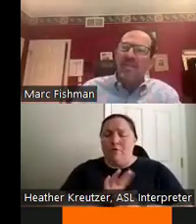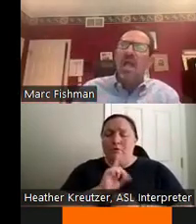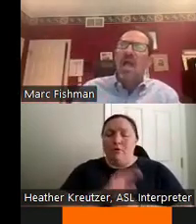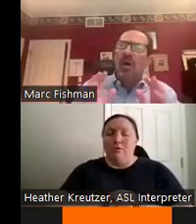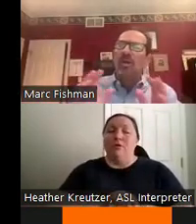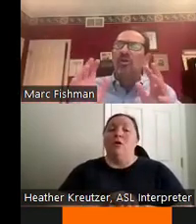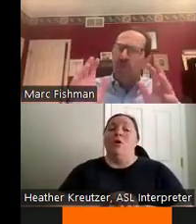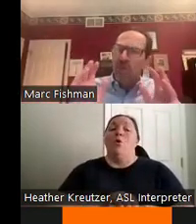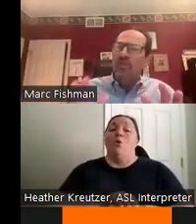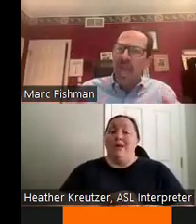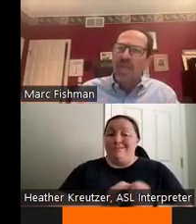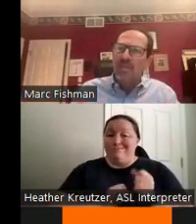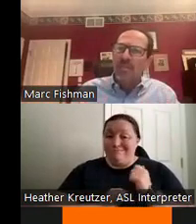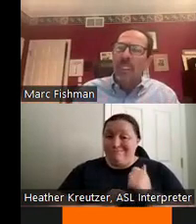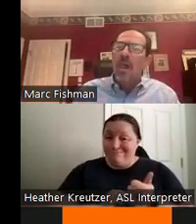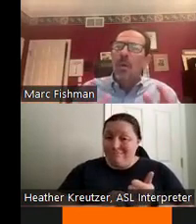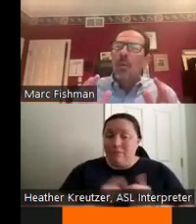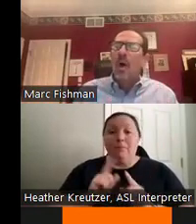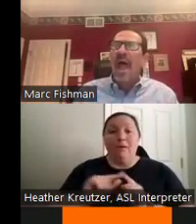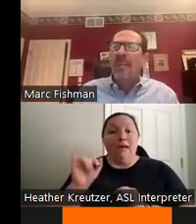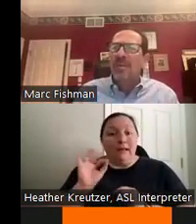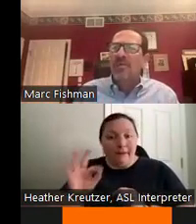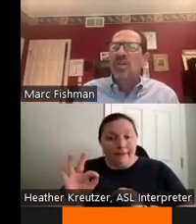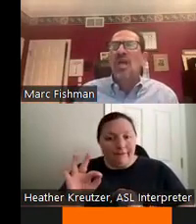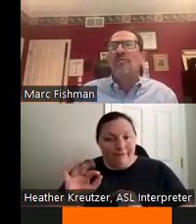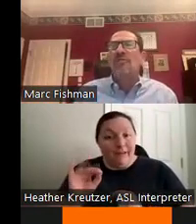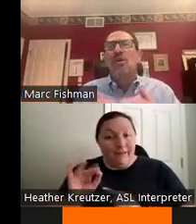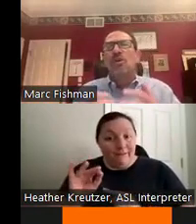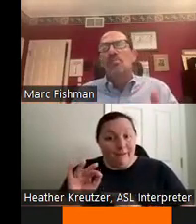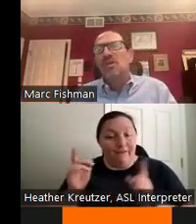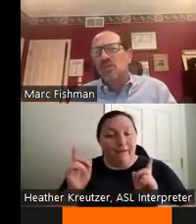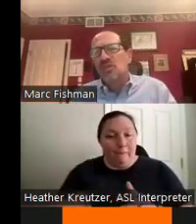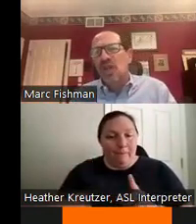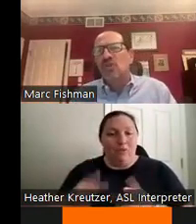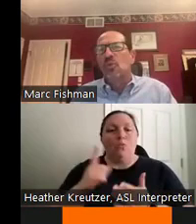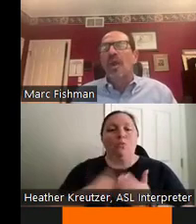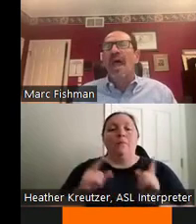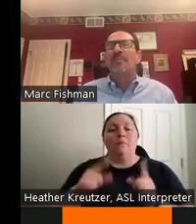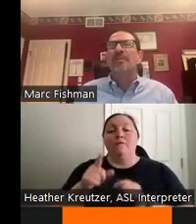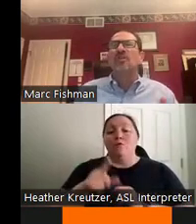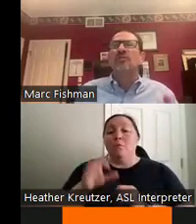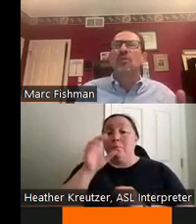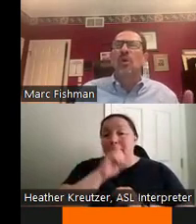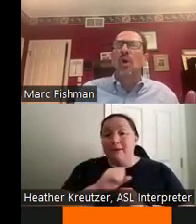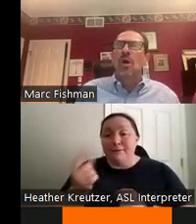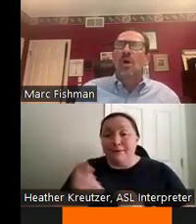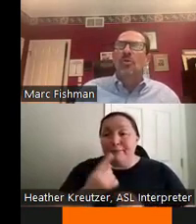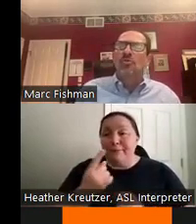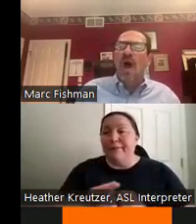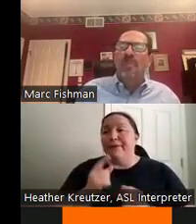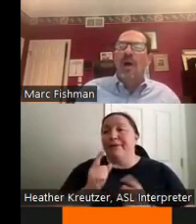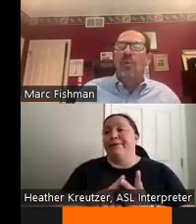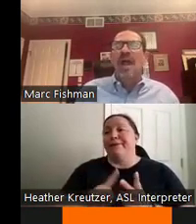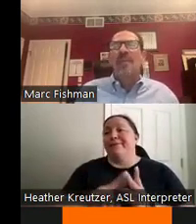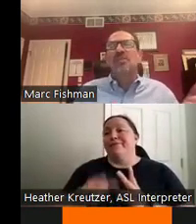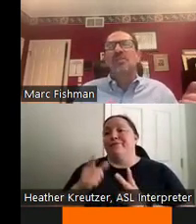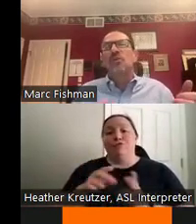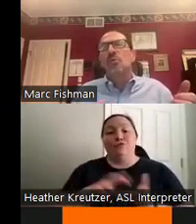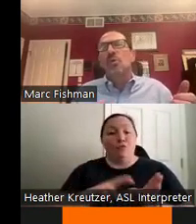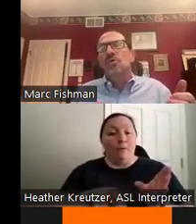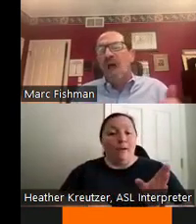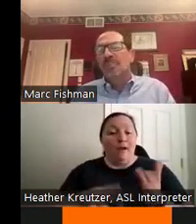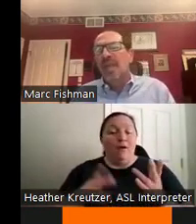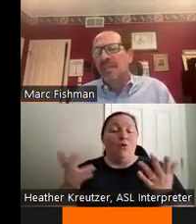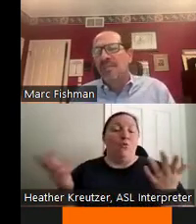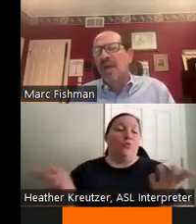that's fantastic. But just in case, what happens if you miss a session? What happens if you drop out? What happens